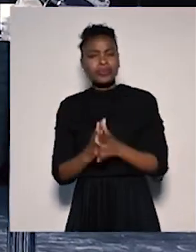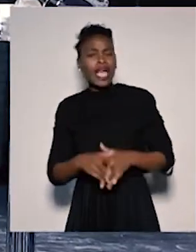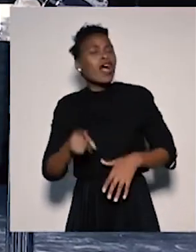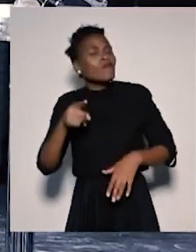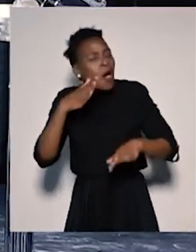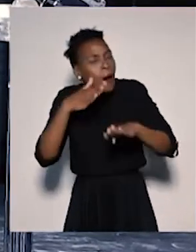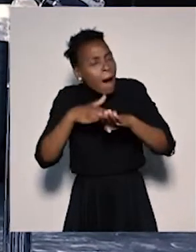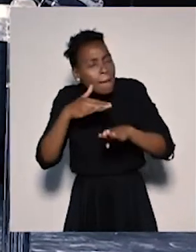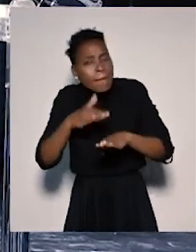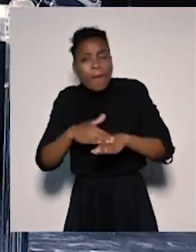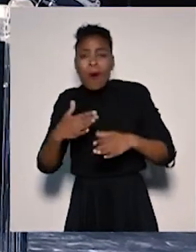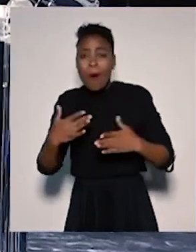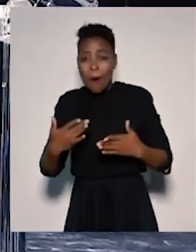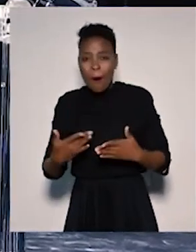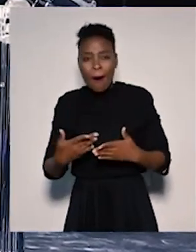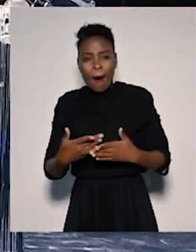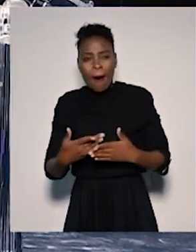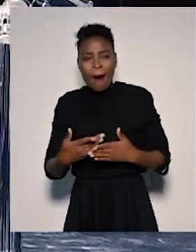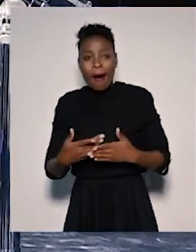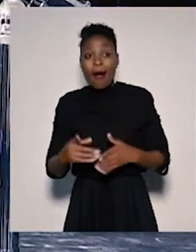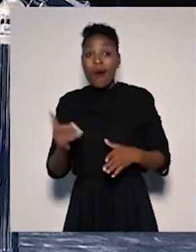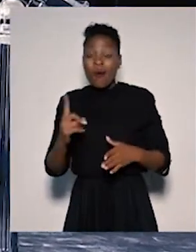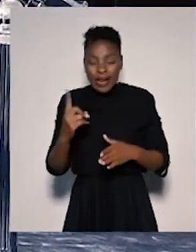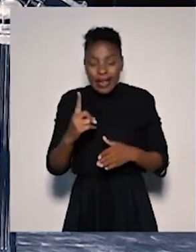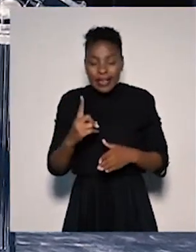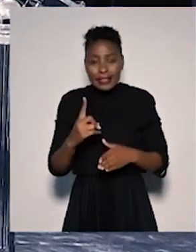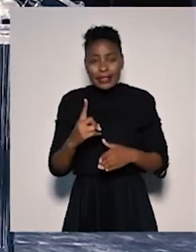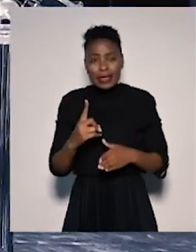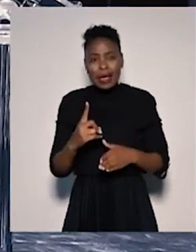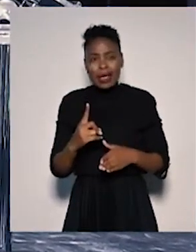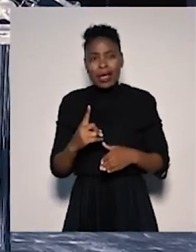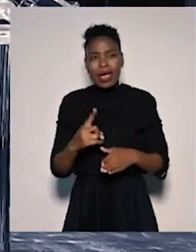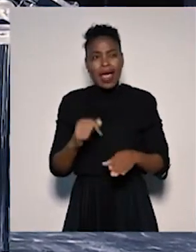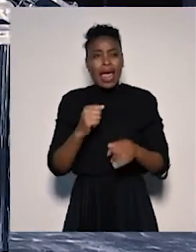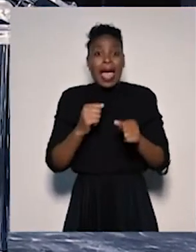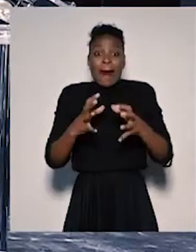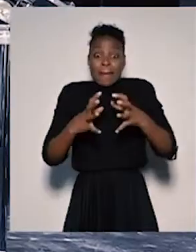even more, what a reckless love of God.